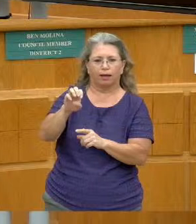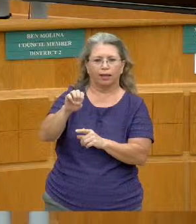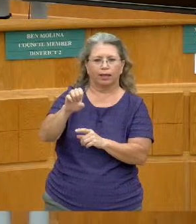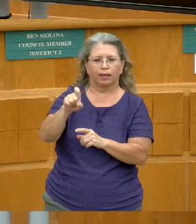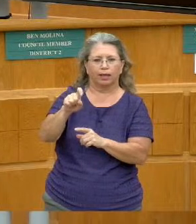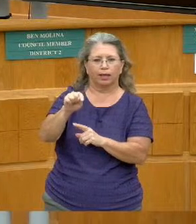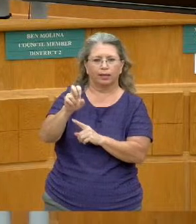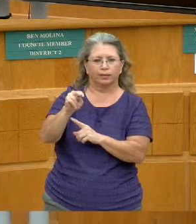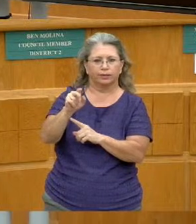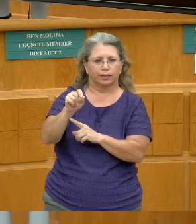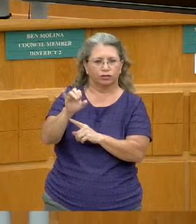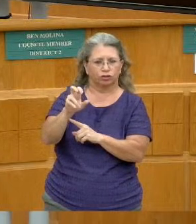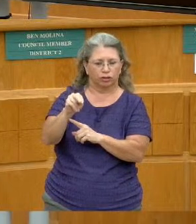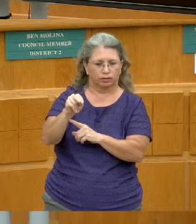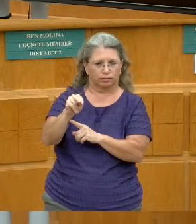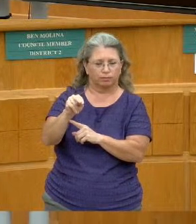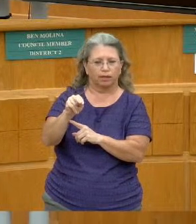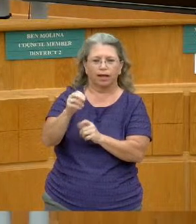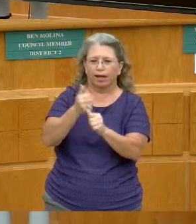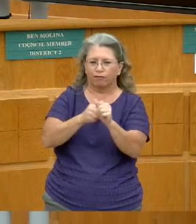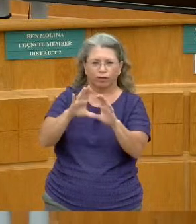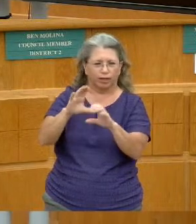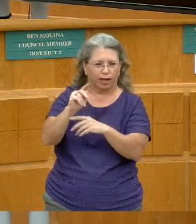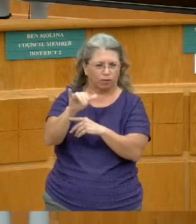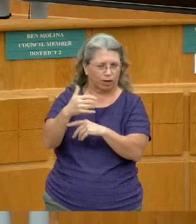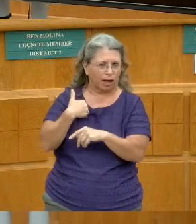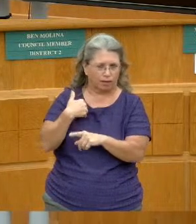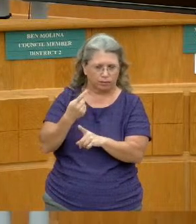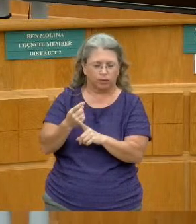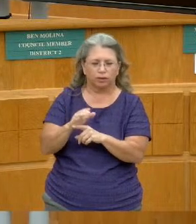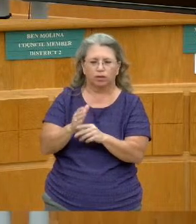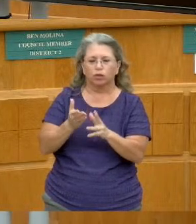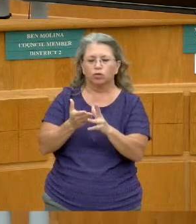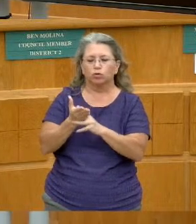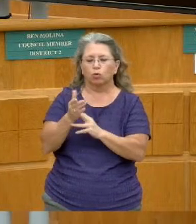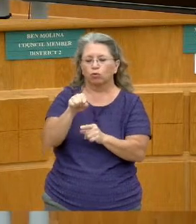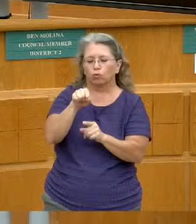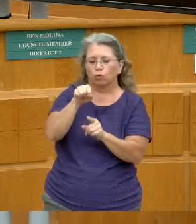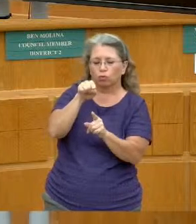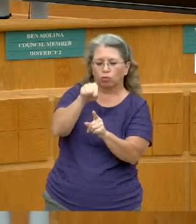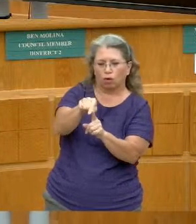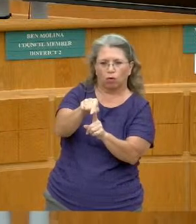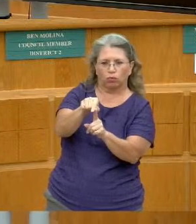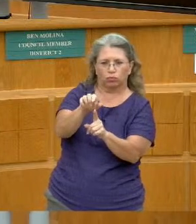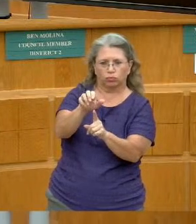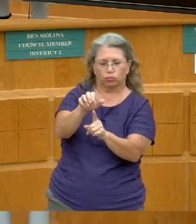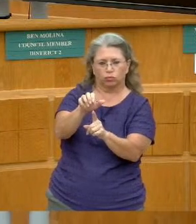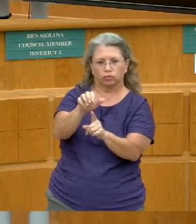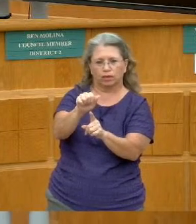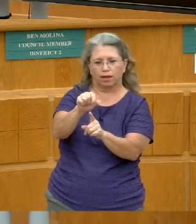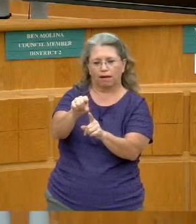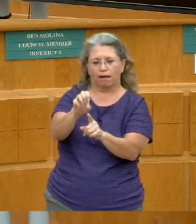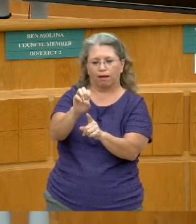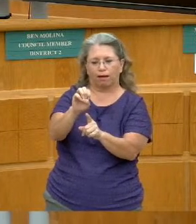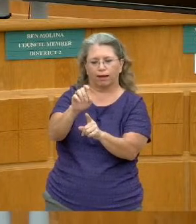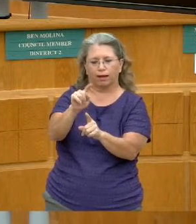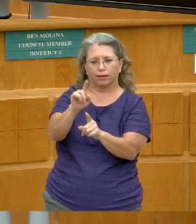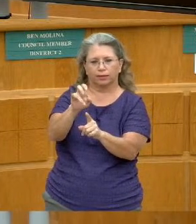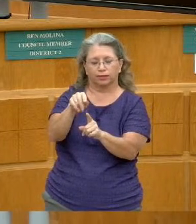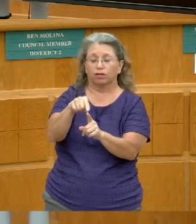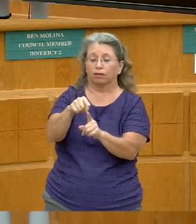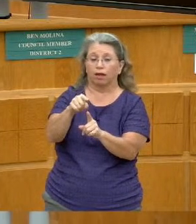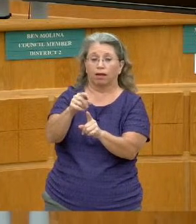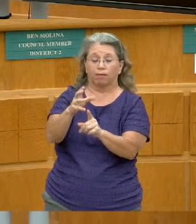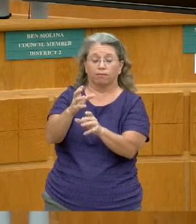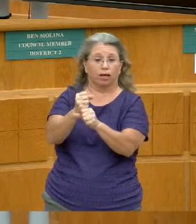county has an ag extension agent. And so through those agents, they have really received top-notch training